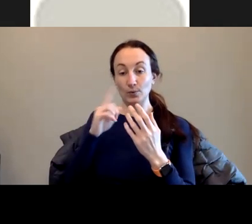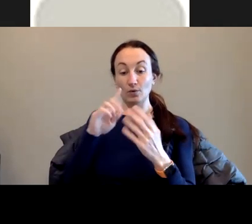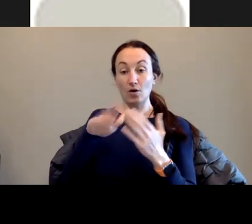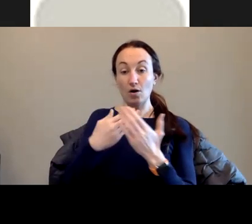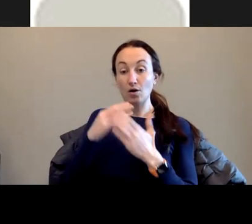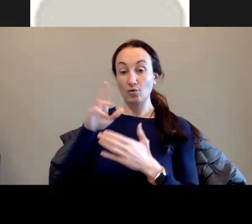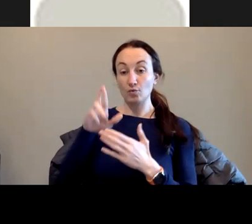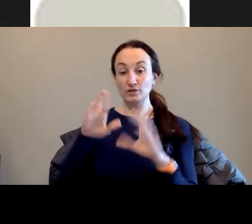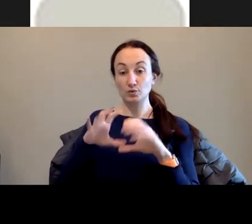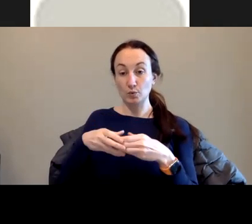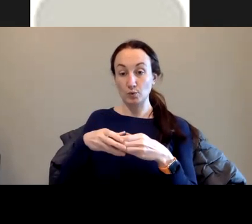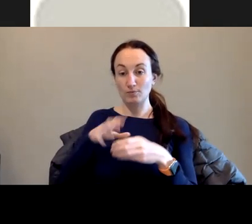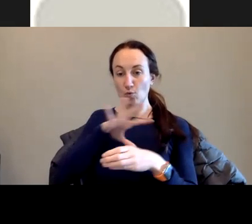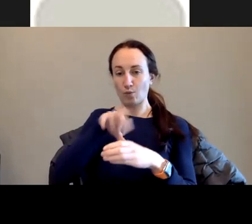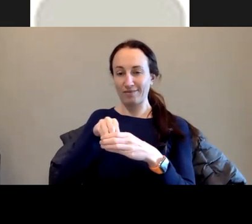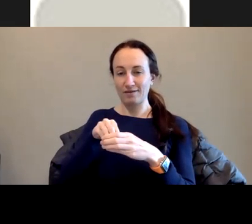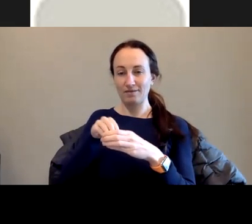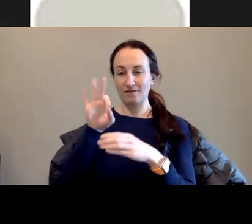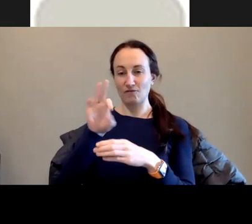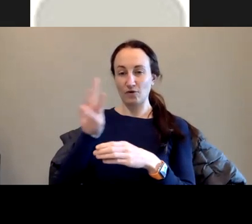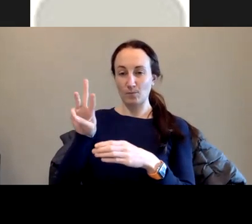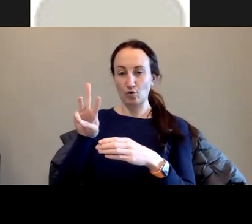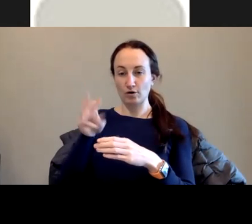residues in the framework, kind of